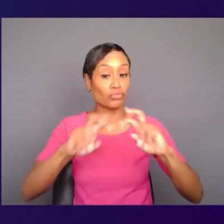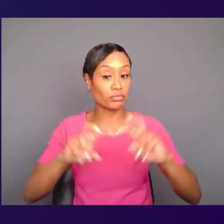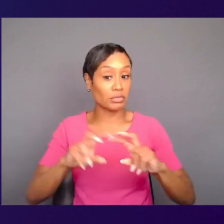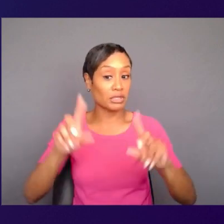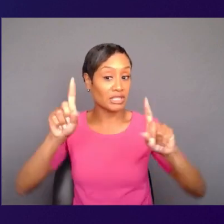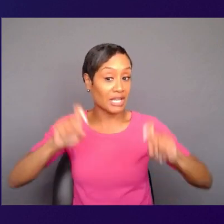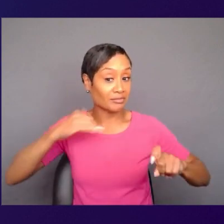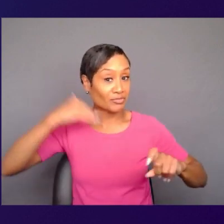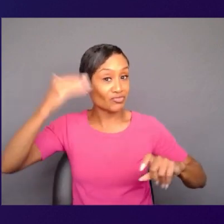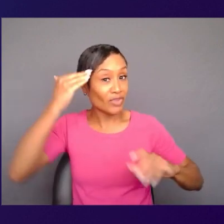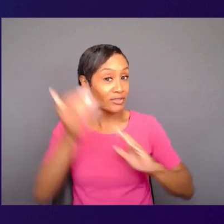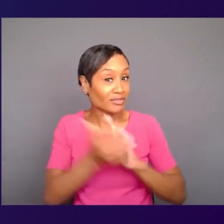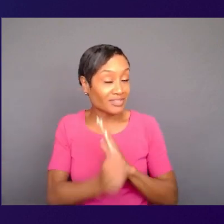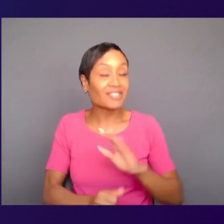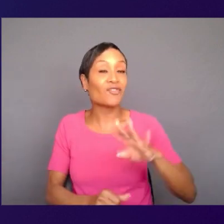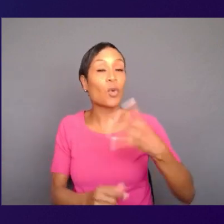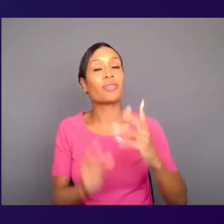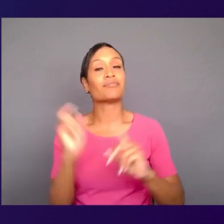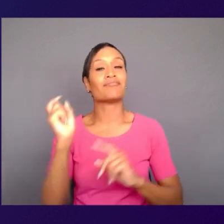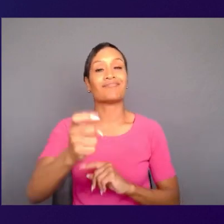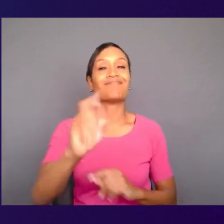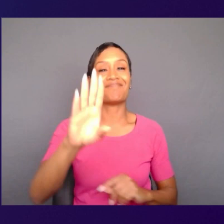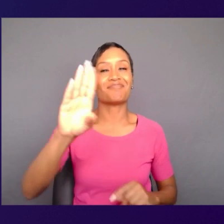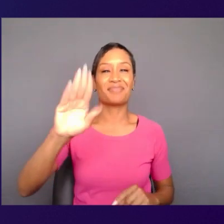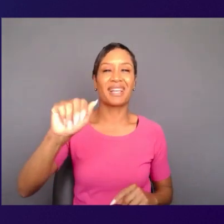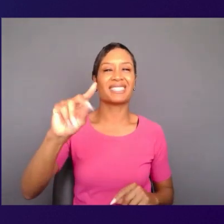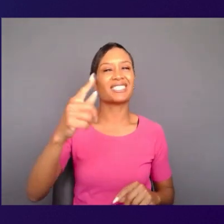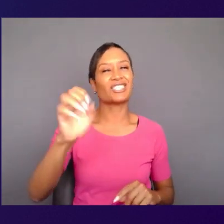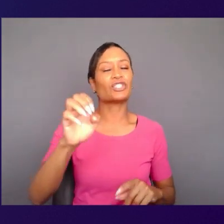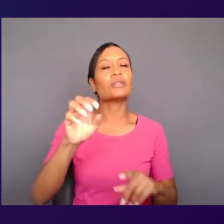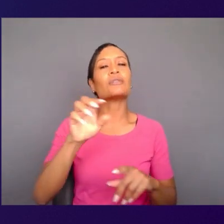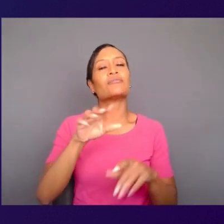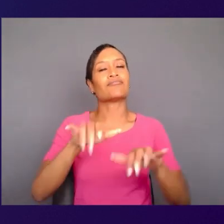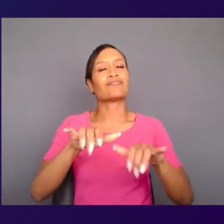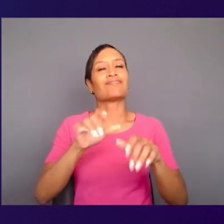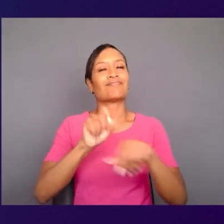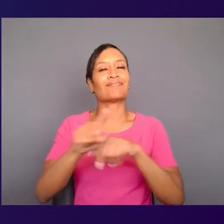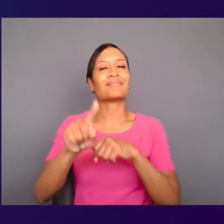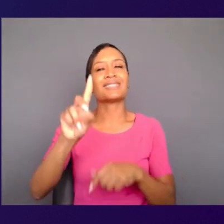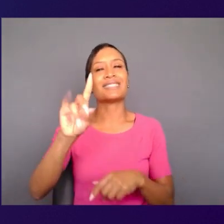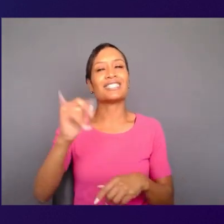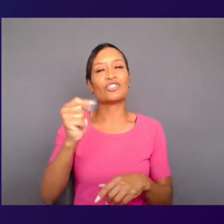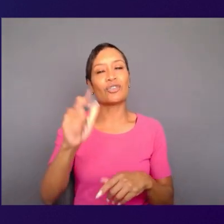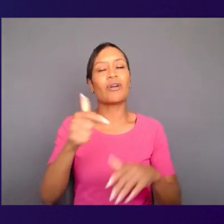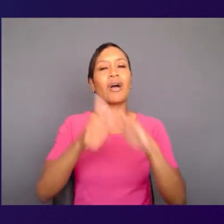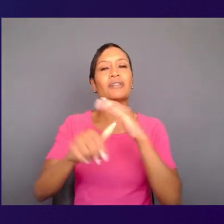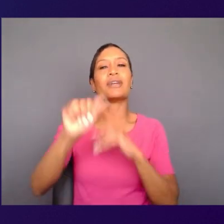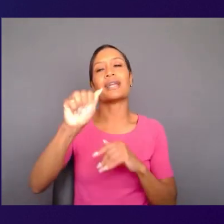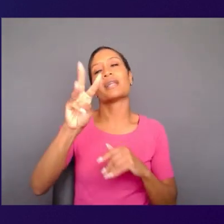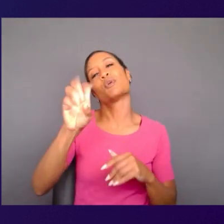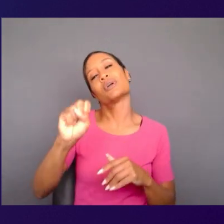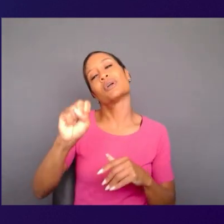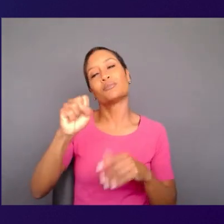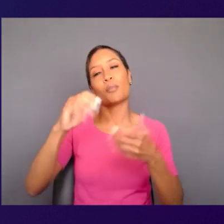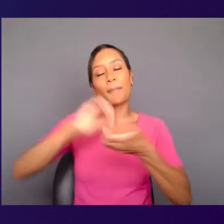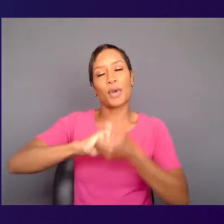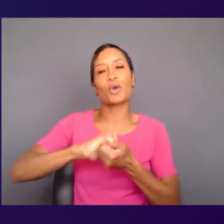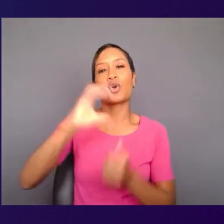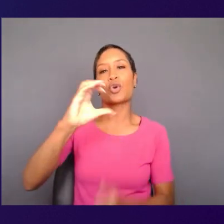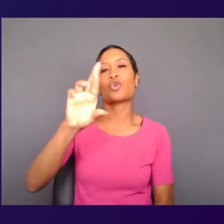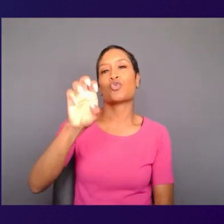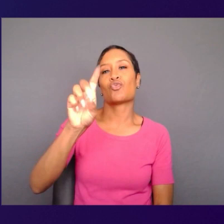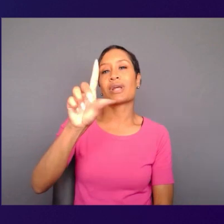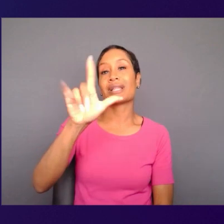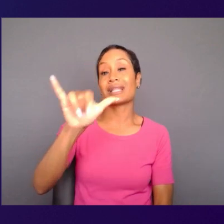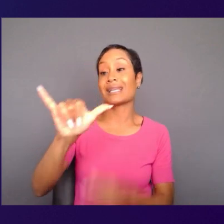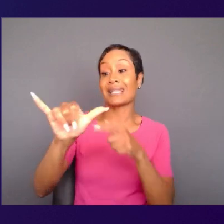finally, step 4, you get your badge. And badges are just digitally distributed via AWS partner Credly, and you will need to have a Credly account to